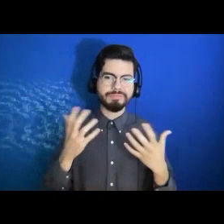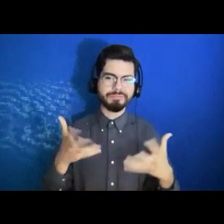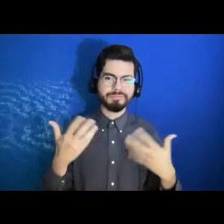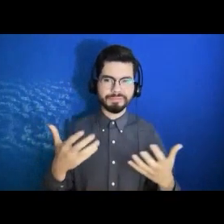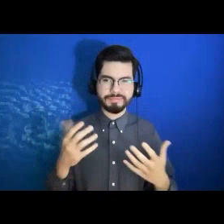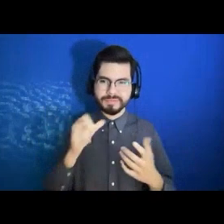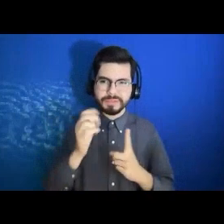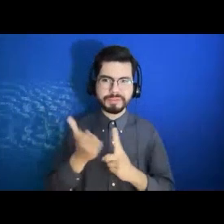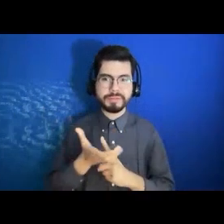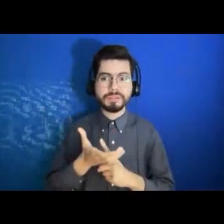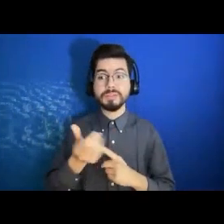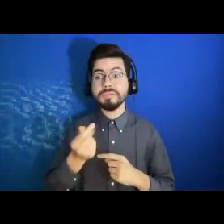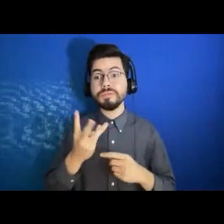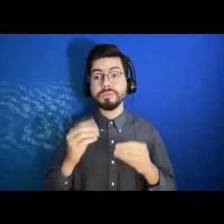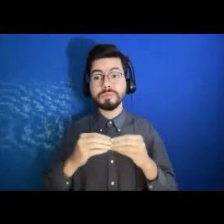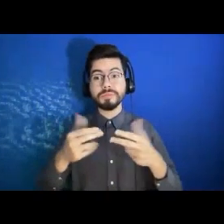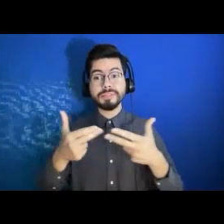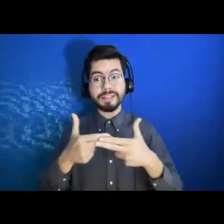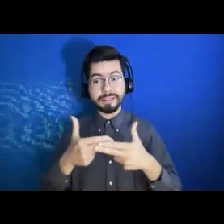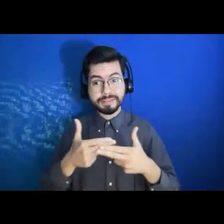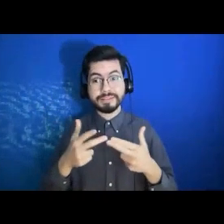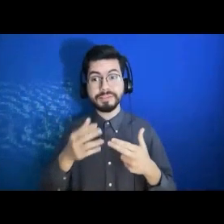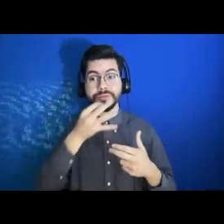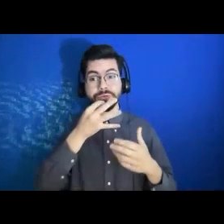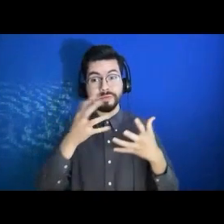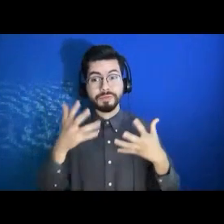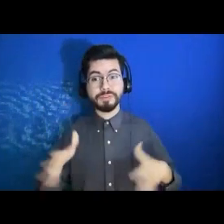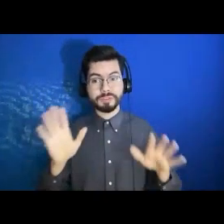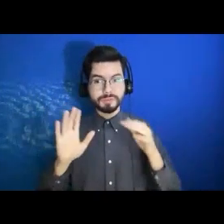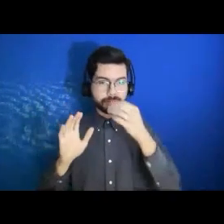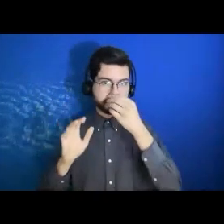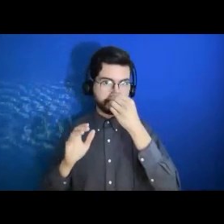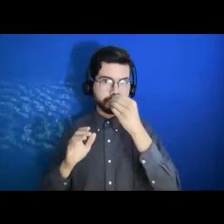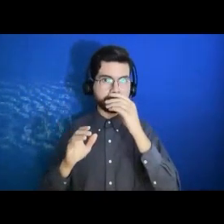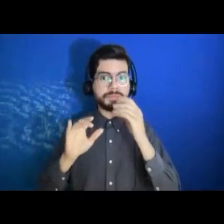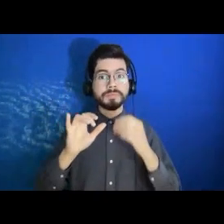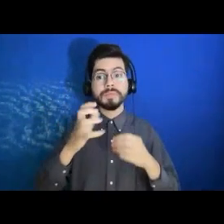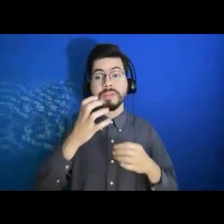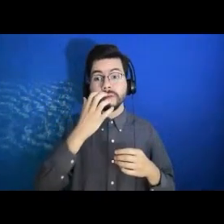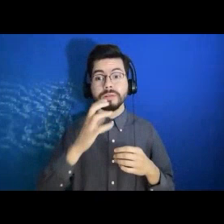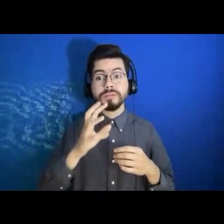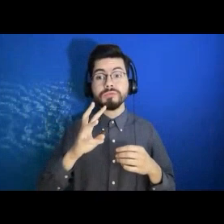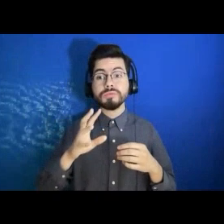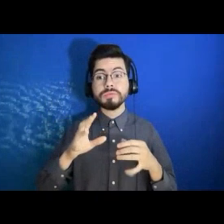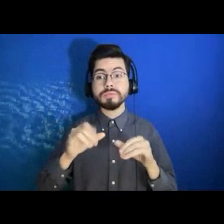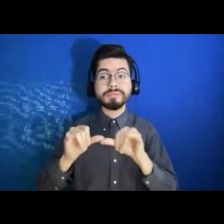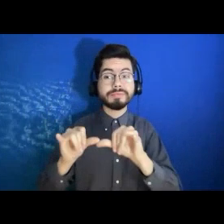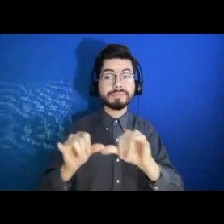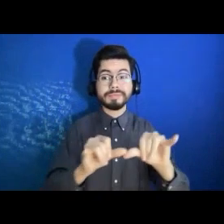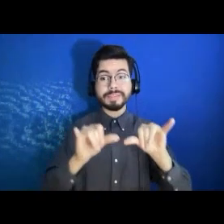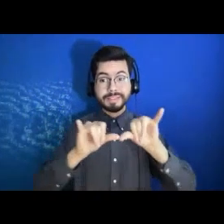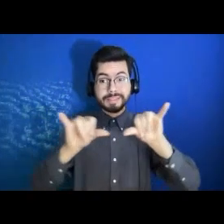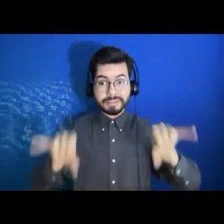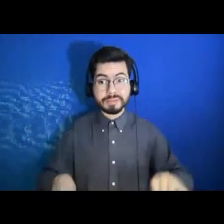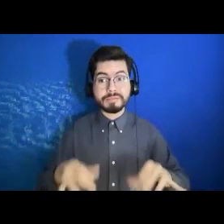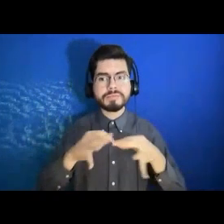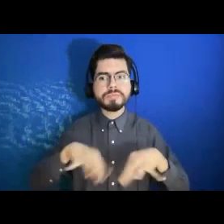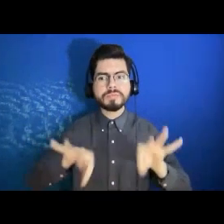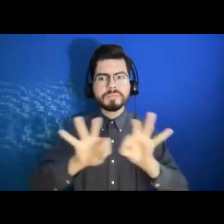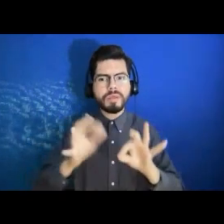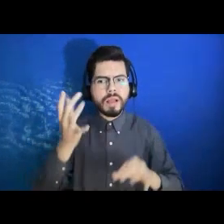Okay, a couple more slides. That's it. Then I'm done. Why are recording hydrothermal systems important?